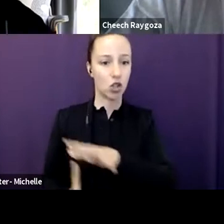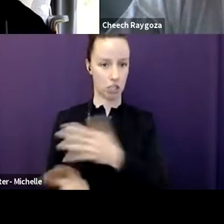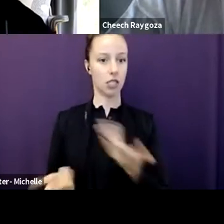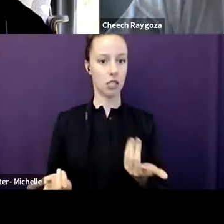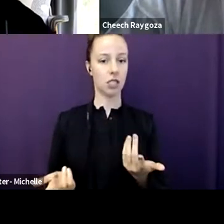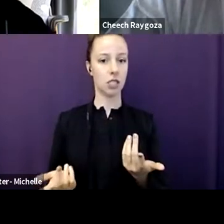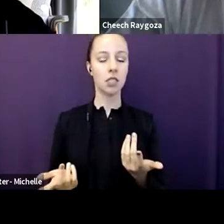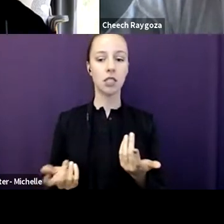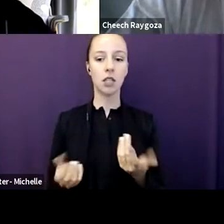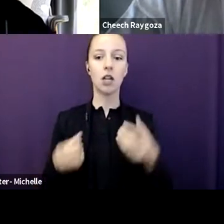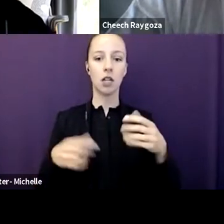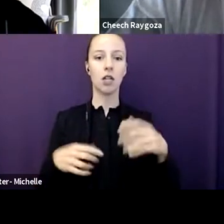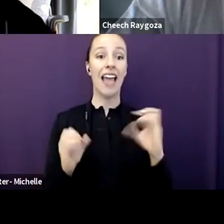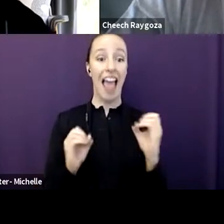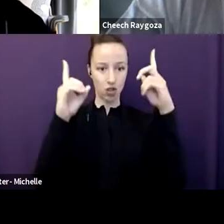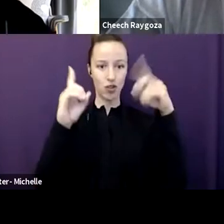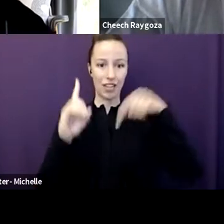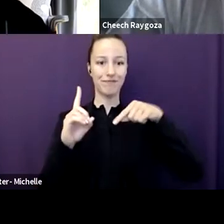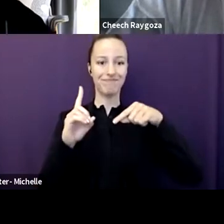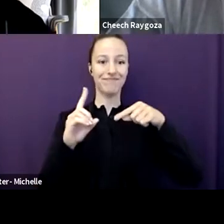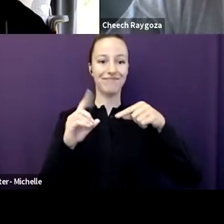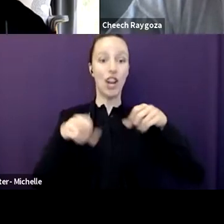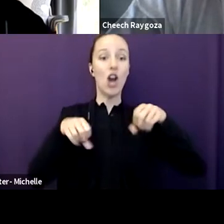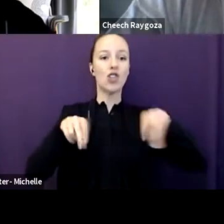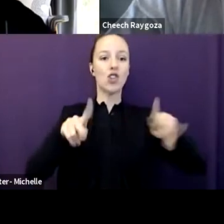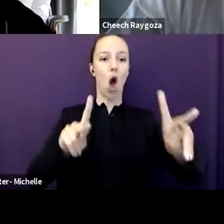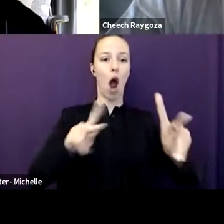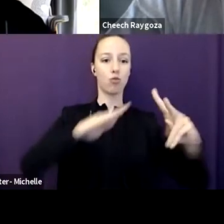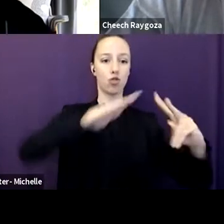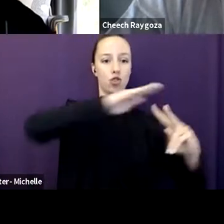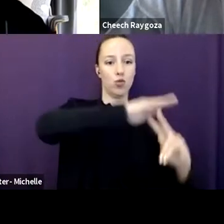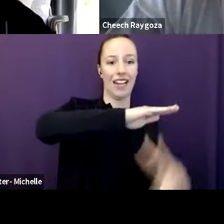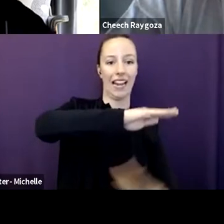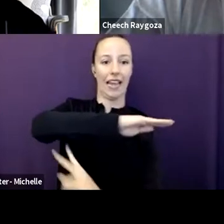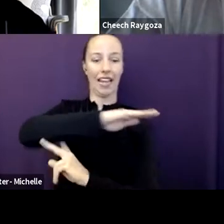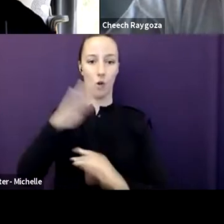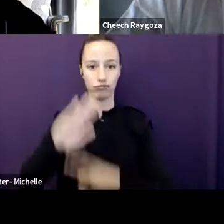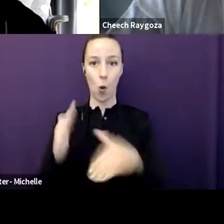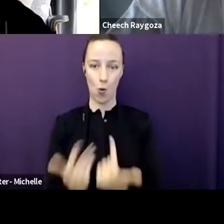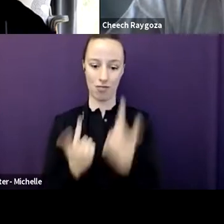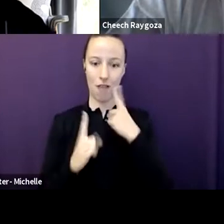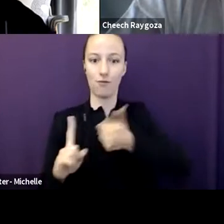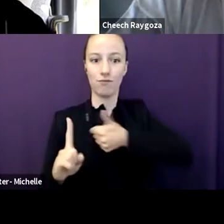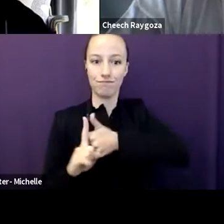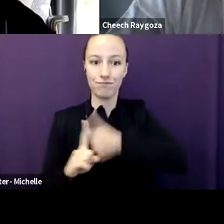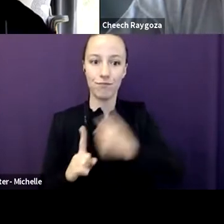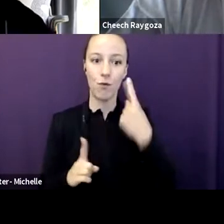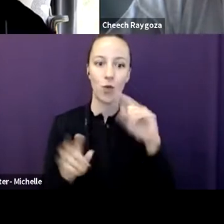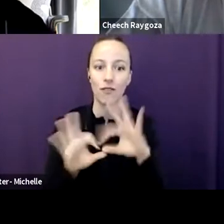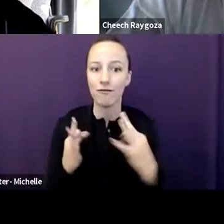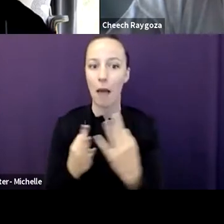a chance to create a different life for themselves and for their families and for their communities,